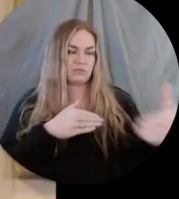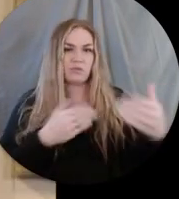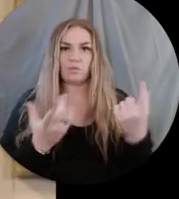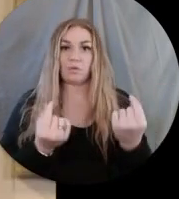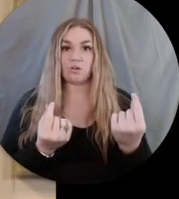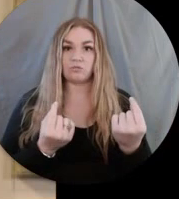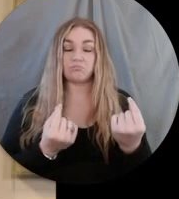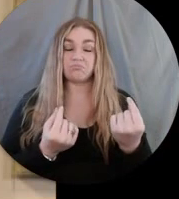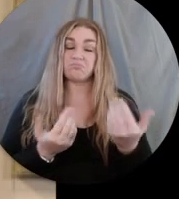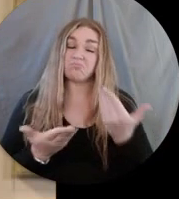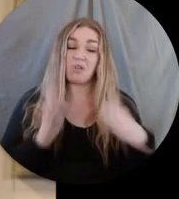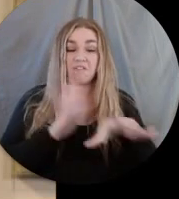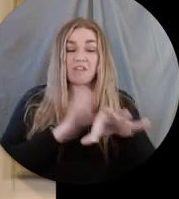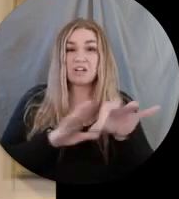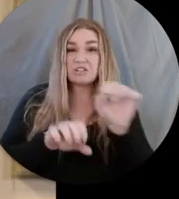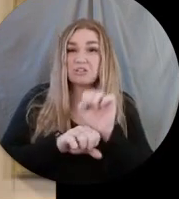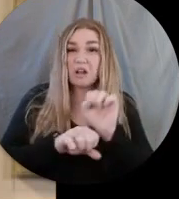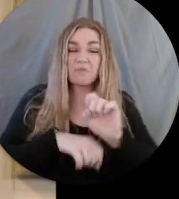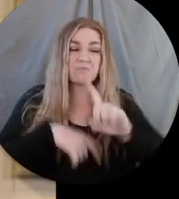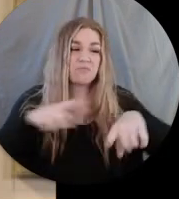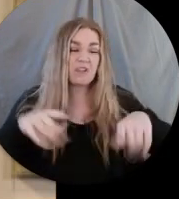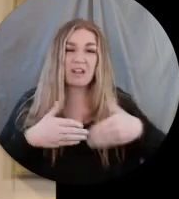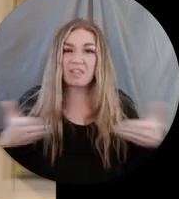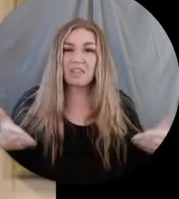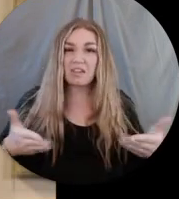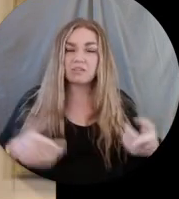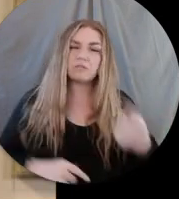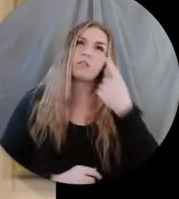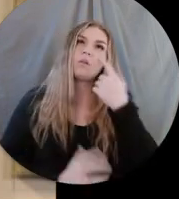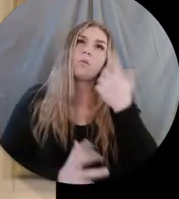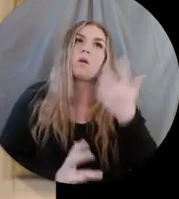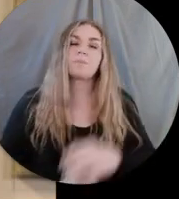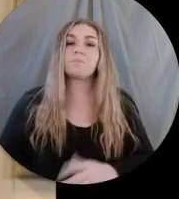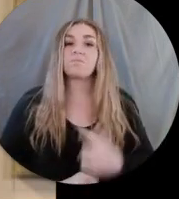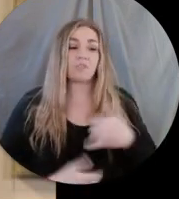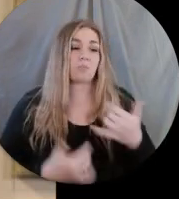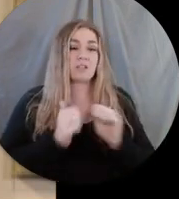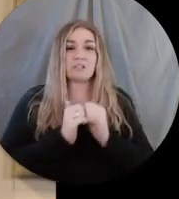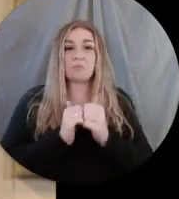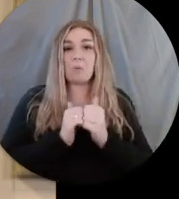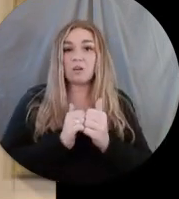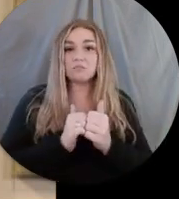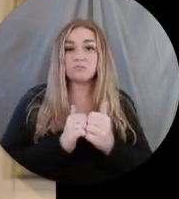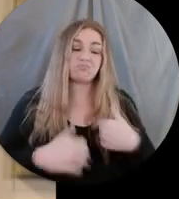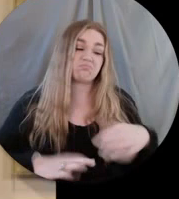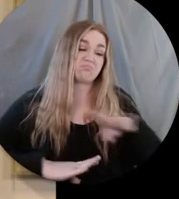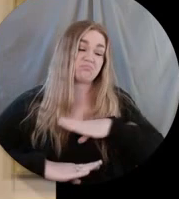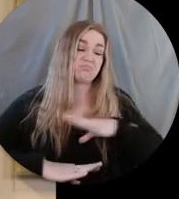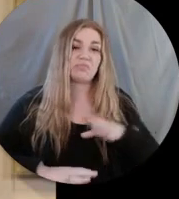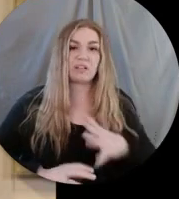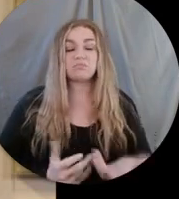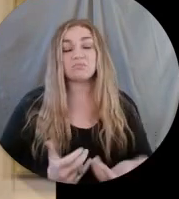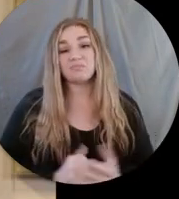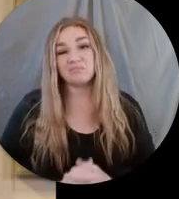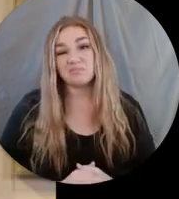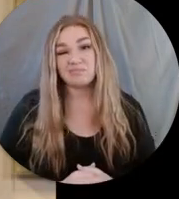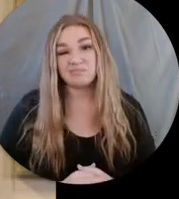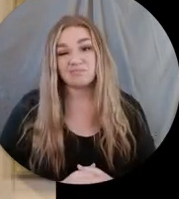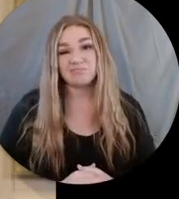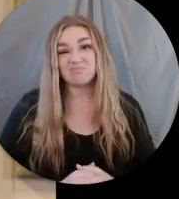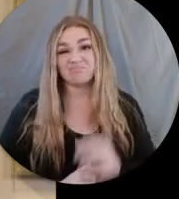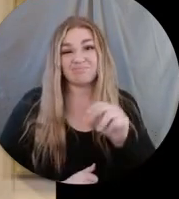find a job. You'll probably do a lot of different things and you'll think, well, I played sports and I'm okay. Well, it's not